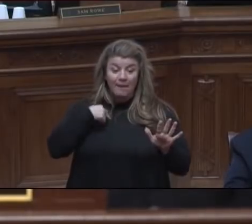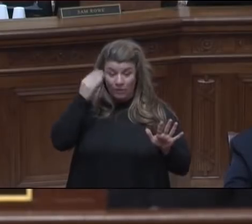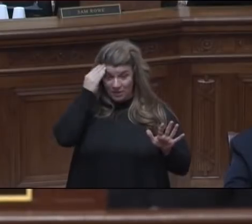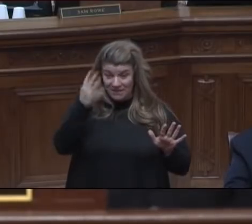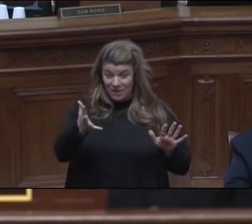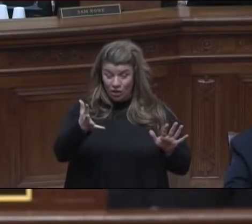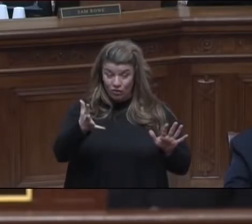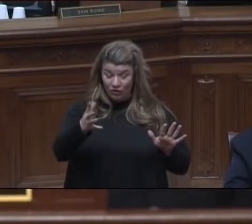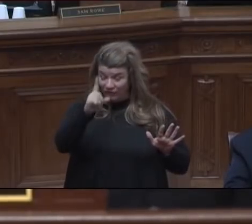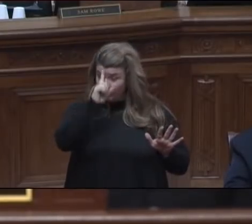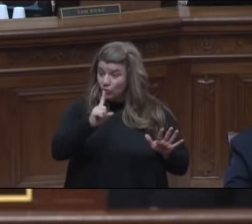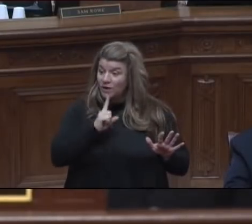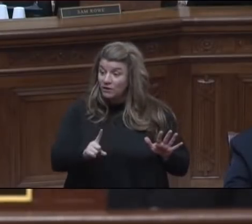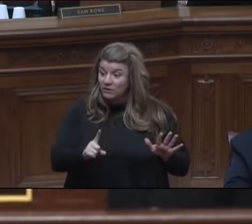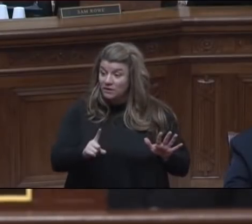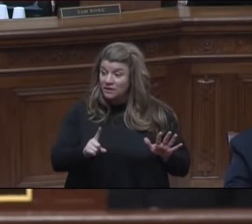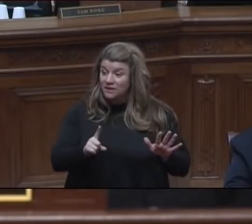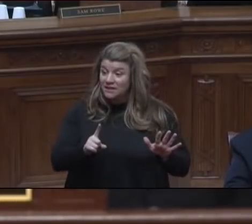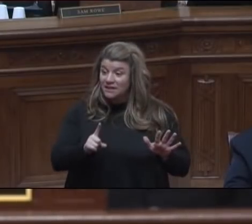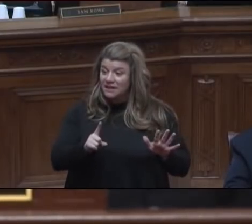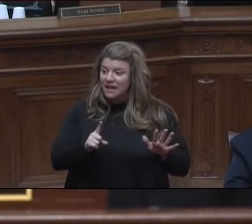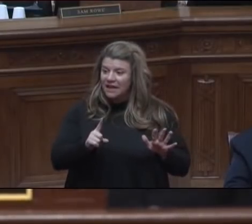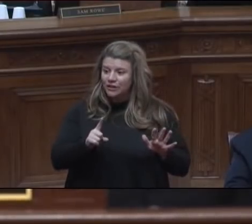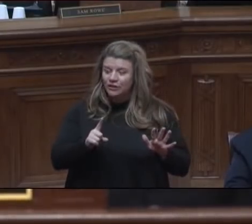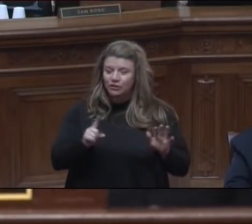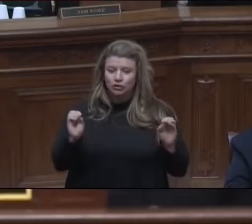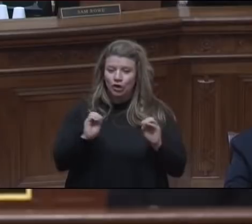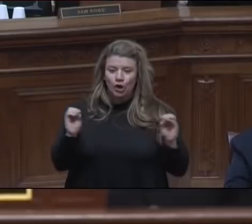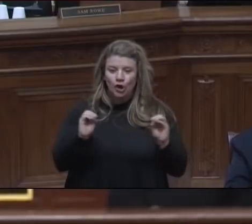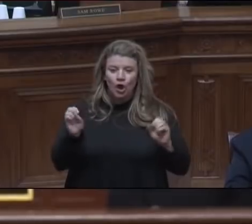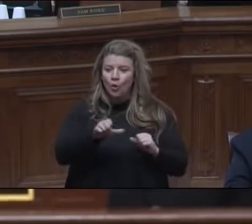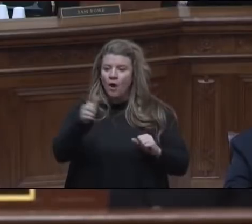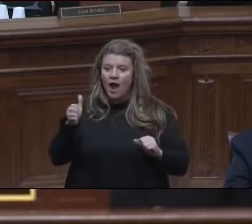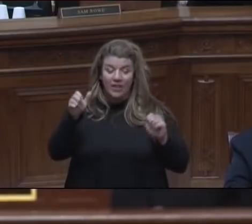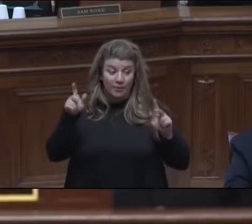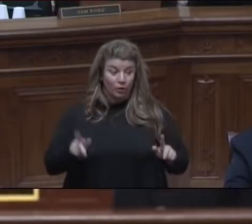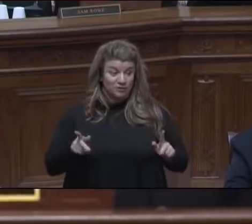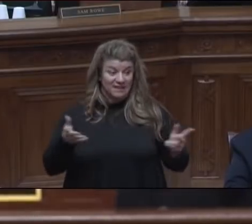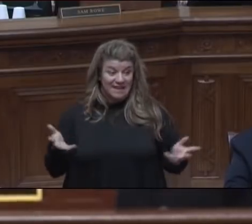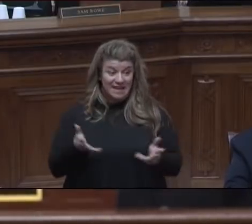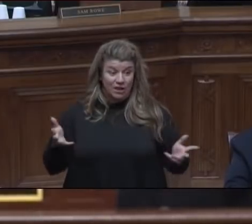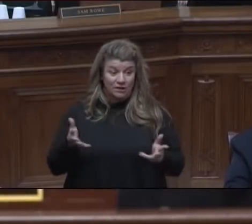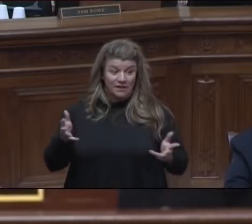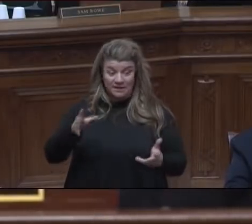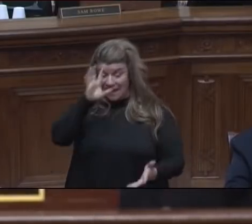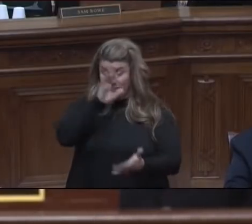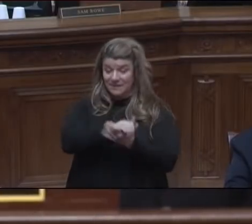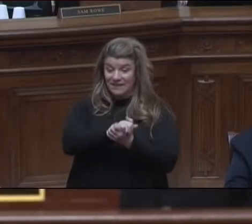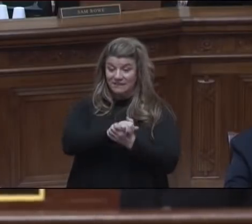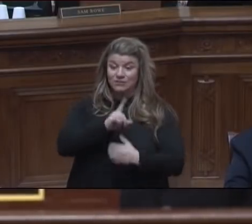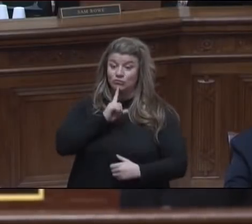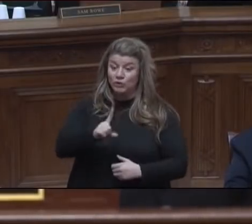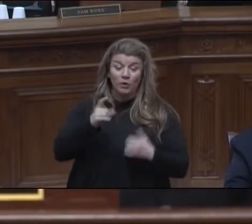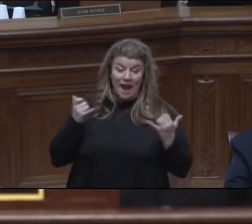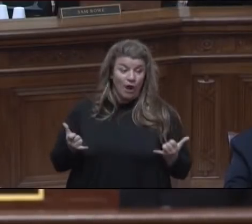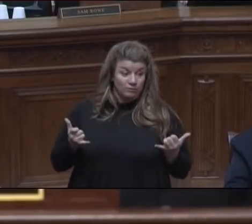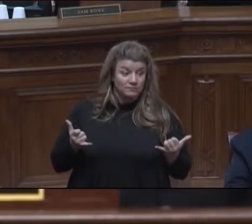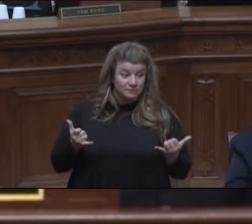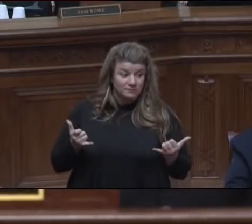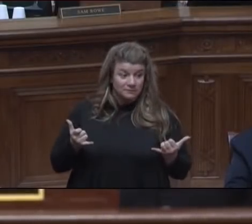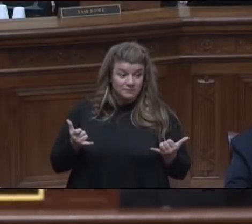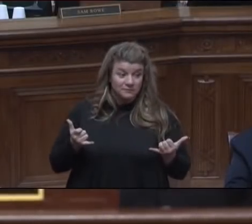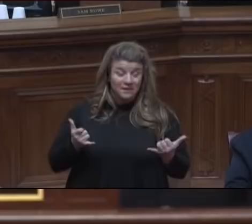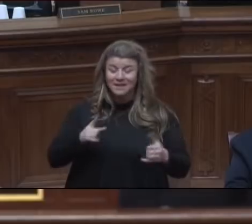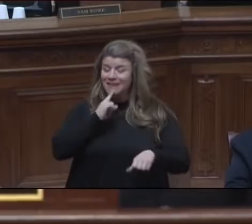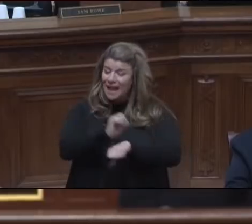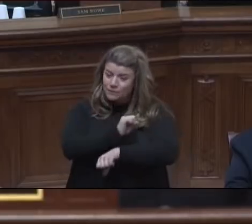for real, there can't be a human being in here that doesn't believe that it's real now. It is